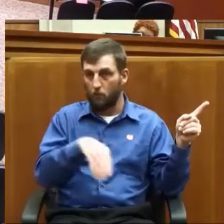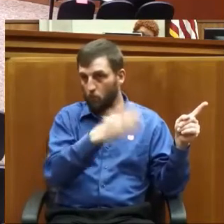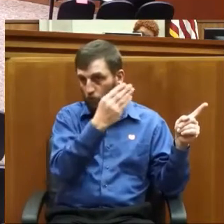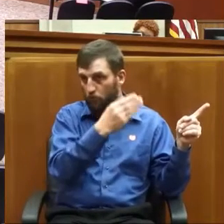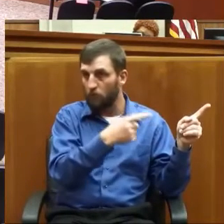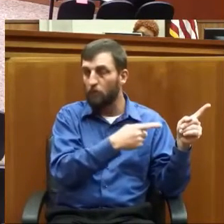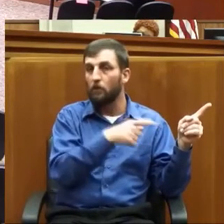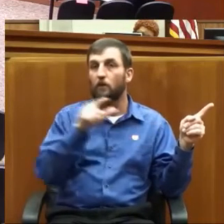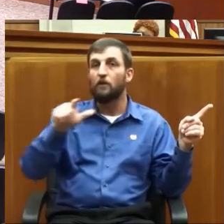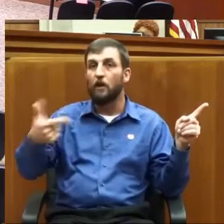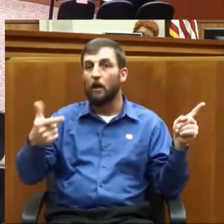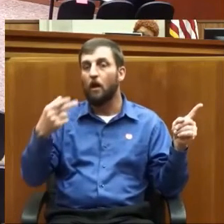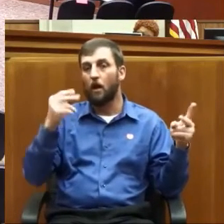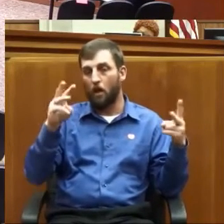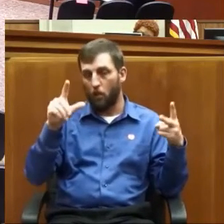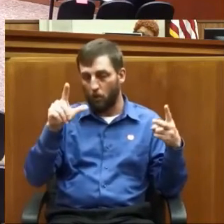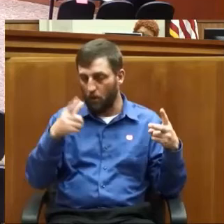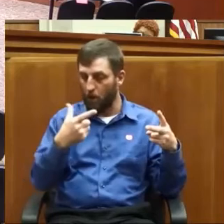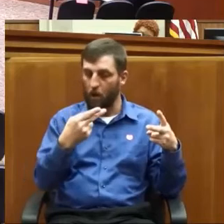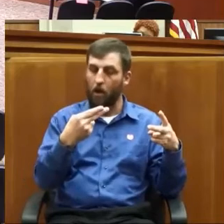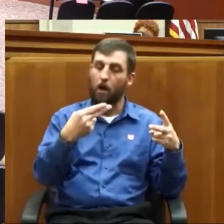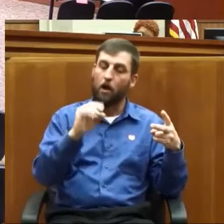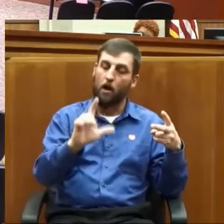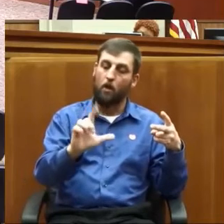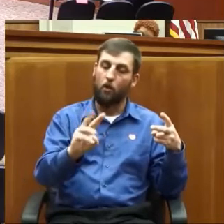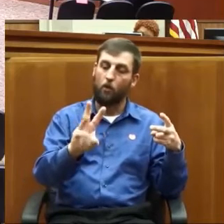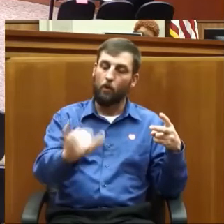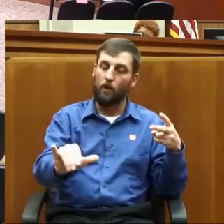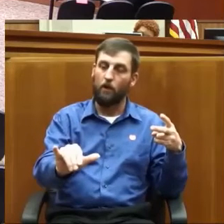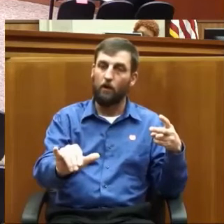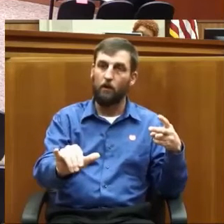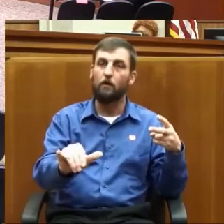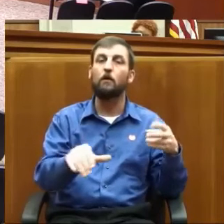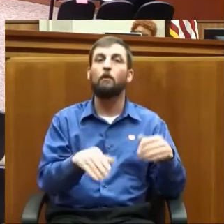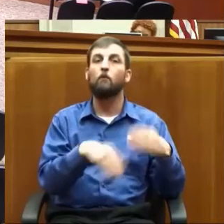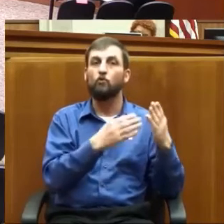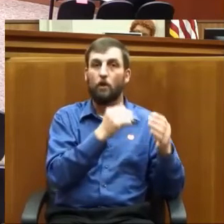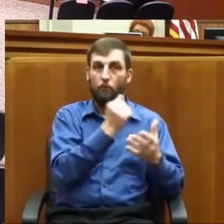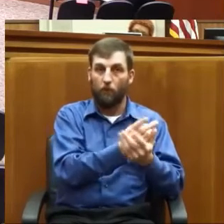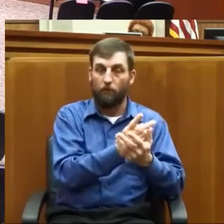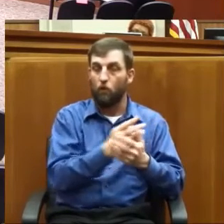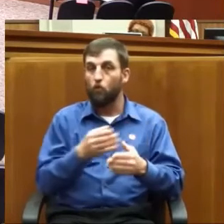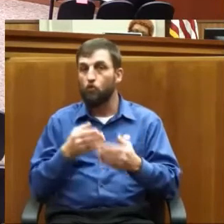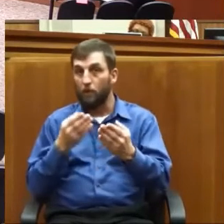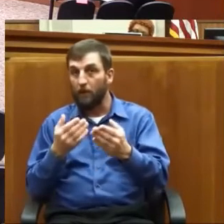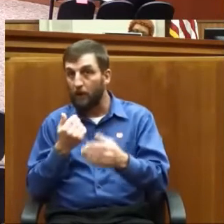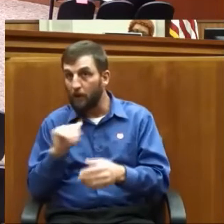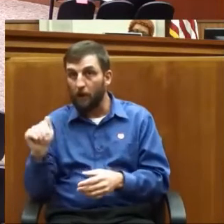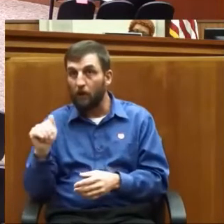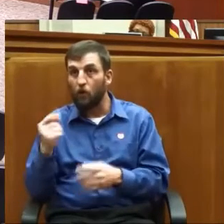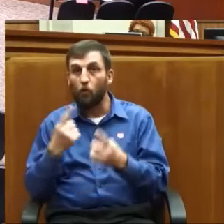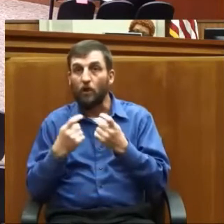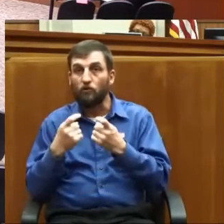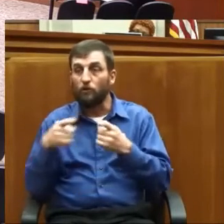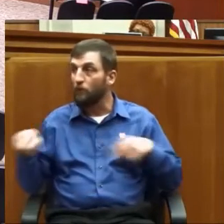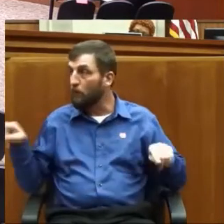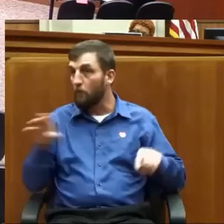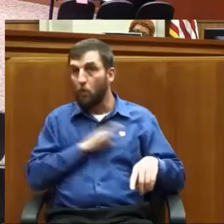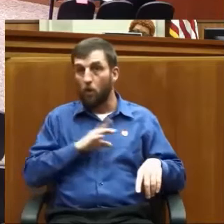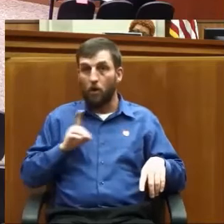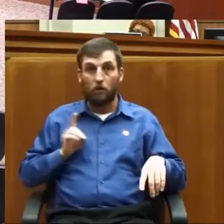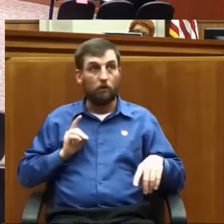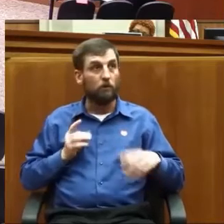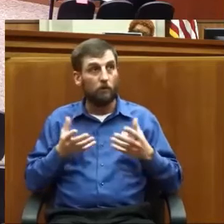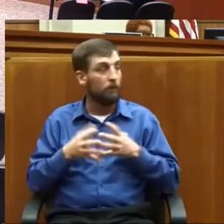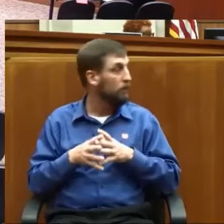you. Second by Ms. Holloway. The motion is to approve the recommendation. Do I have any questions from board members on any of these